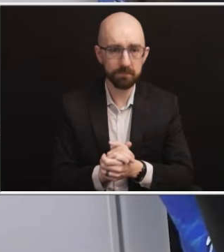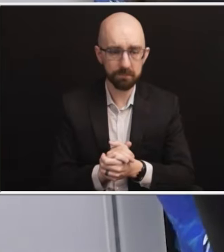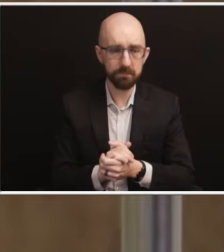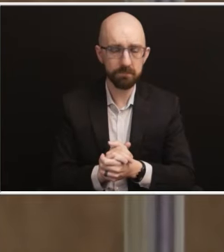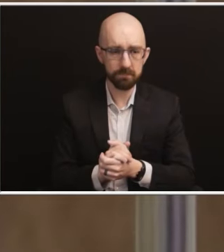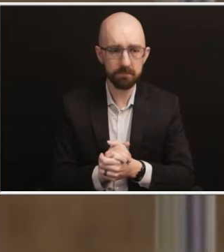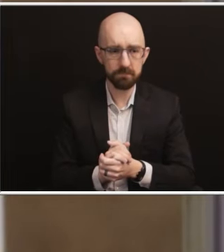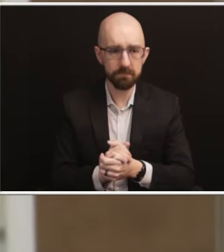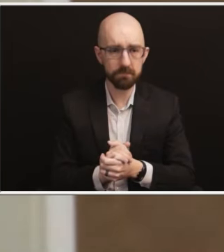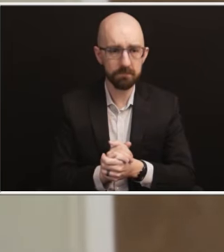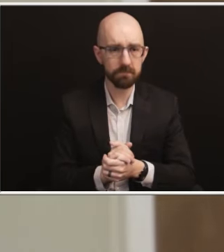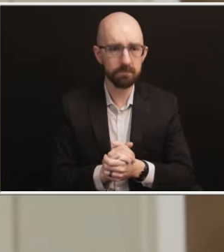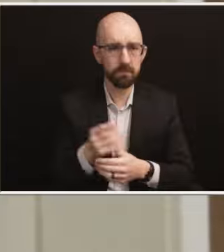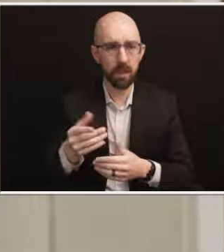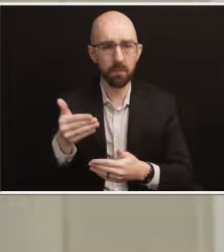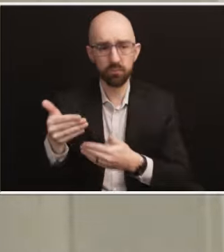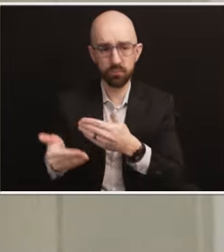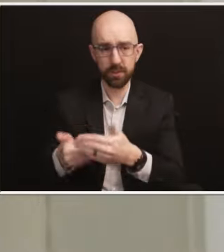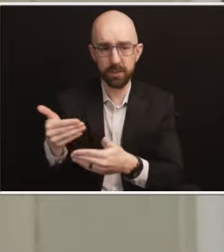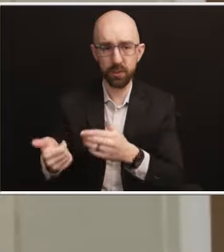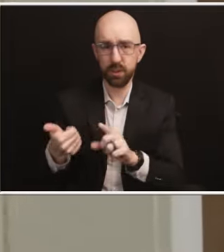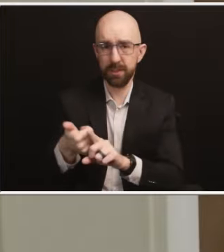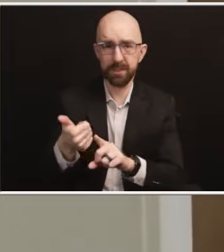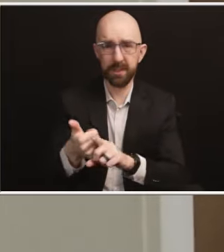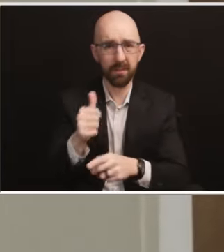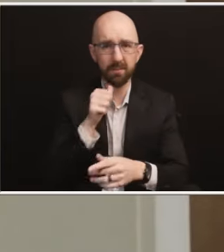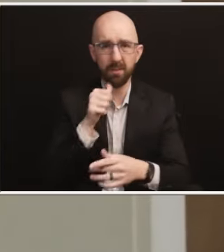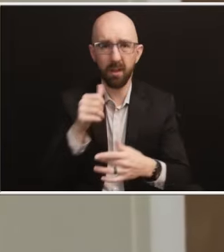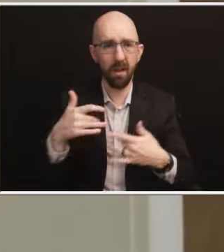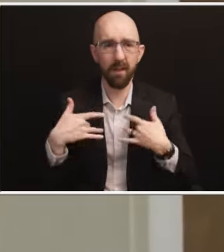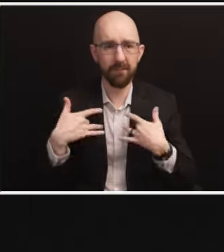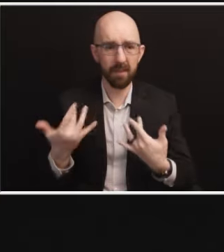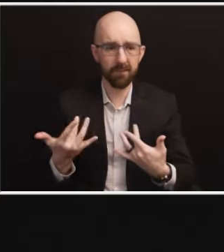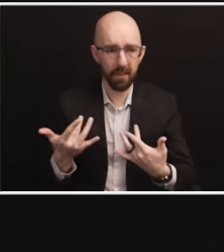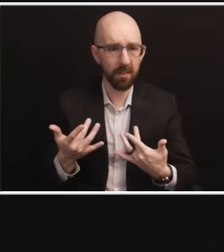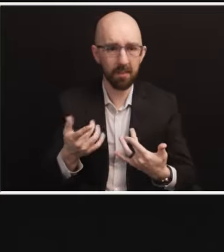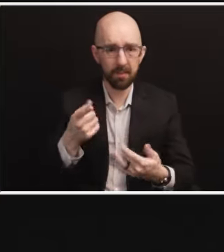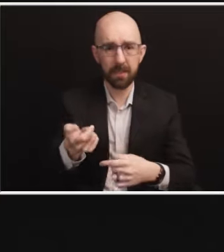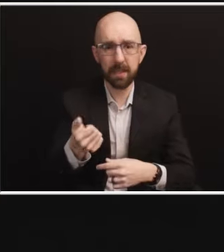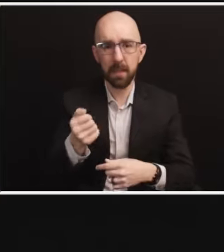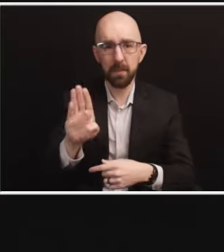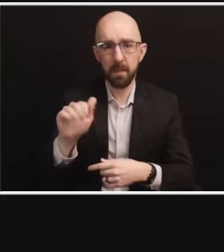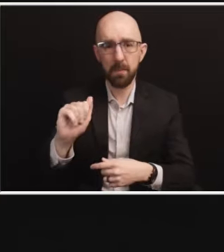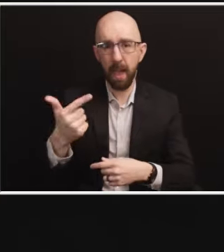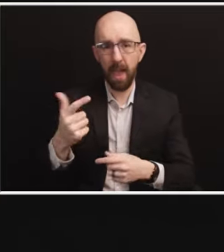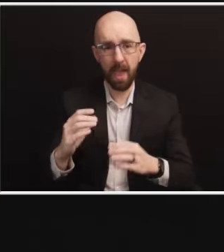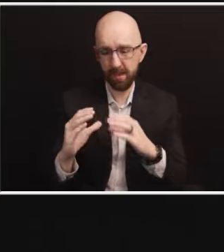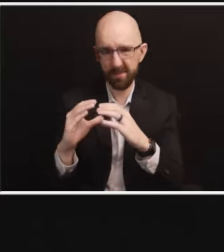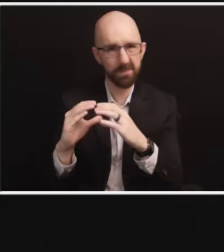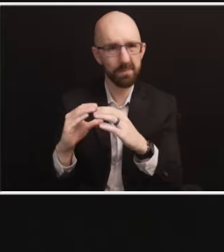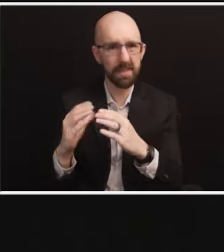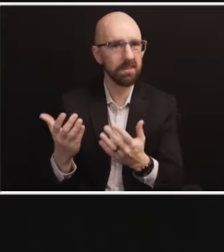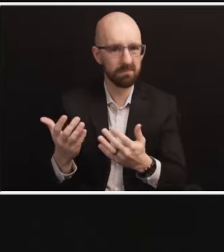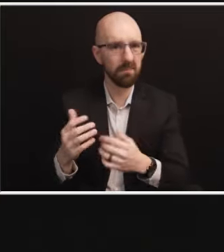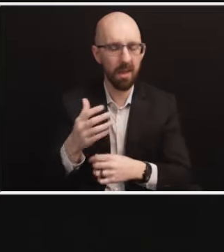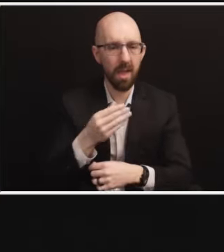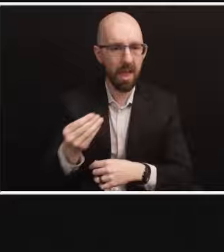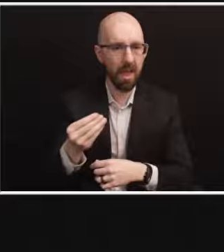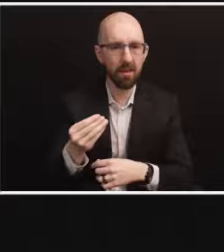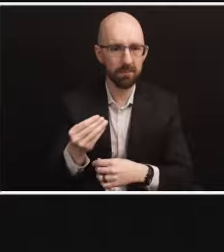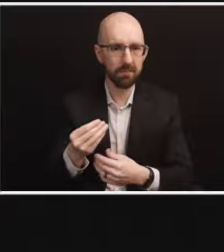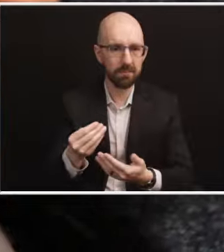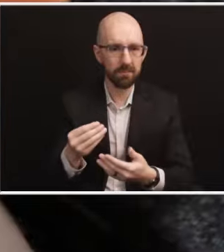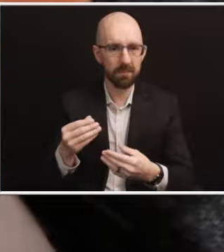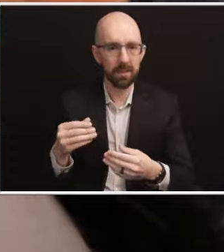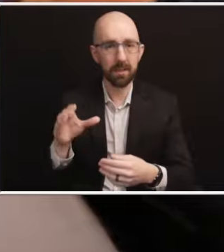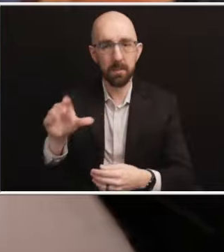The procedure itself is pretty uneventful, and it was just a really little bitty bag. It's about a bag this big, and they give it back to